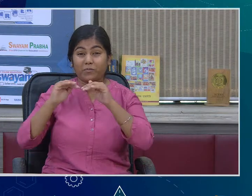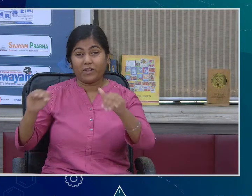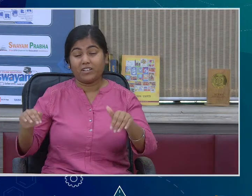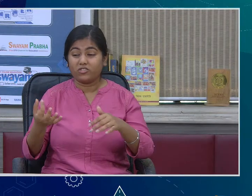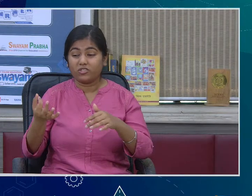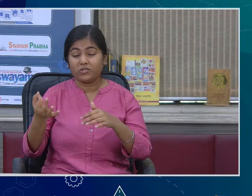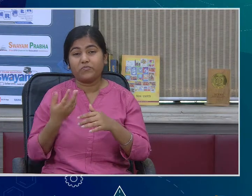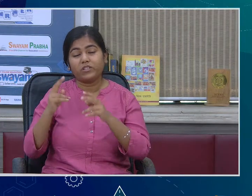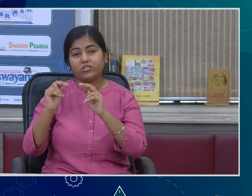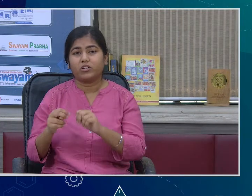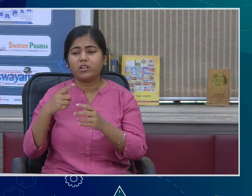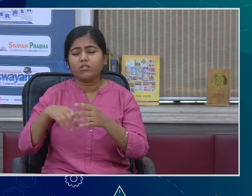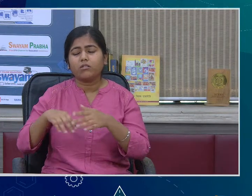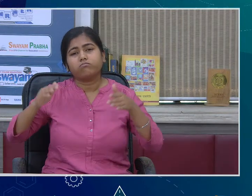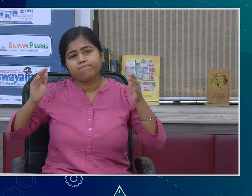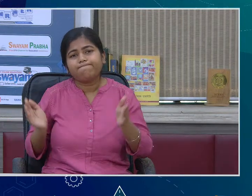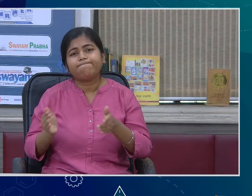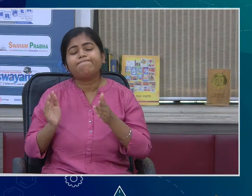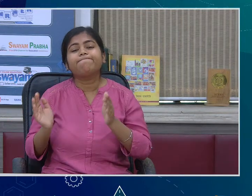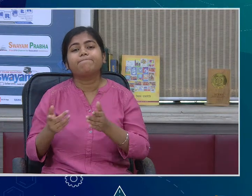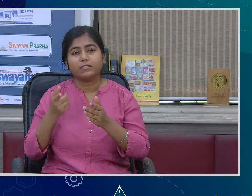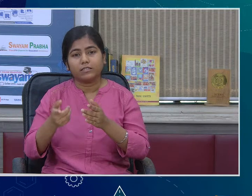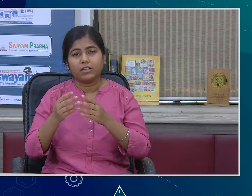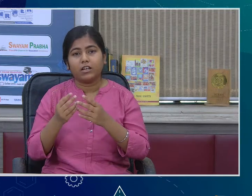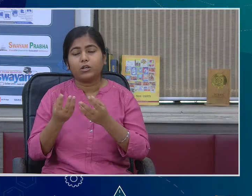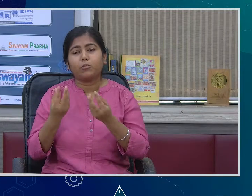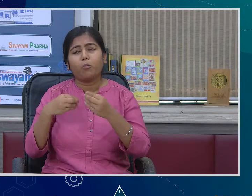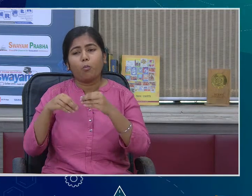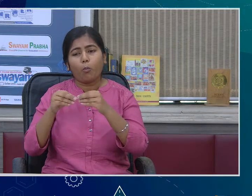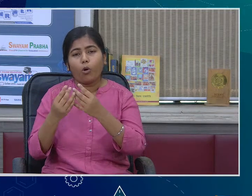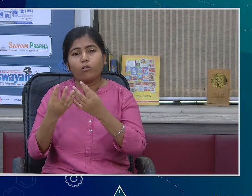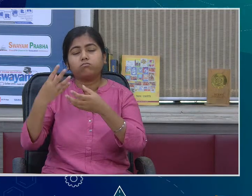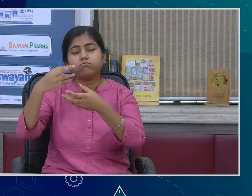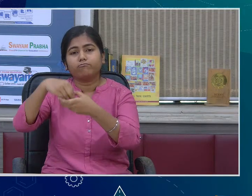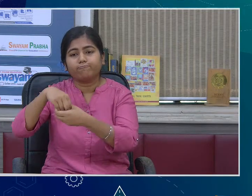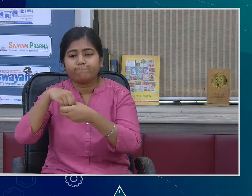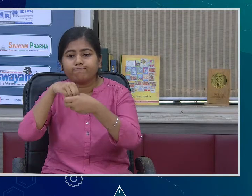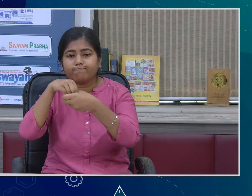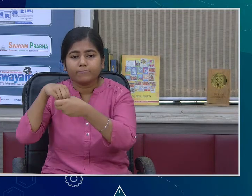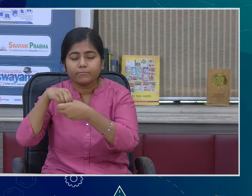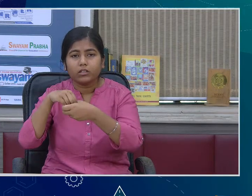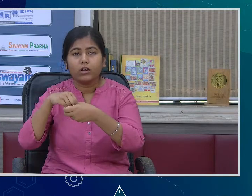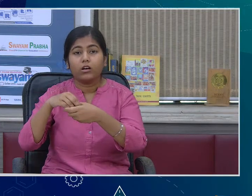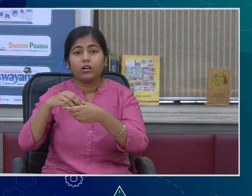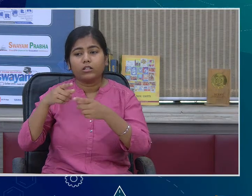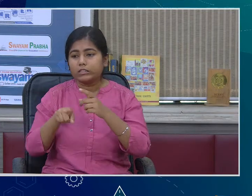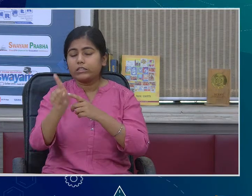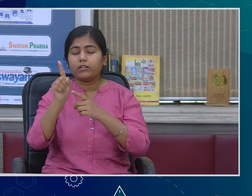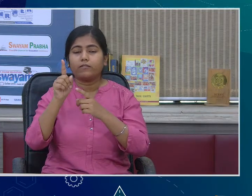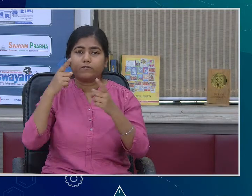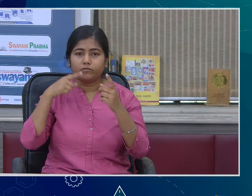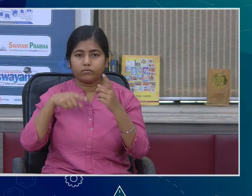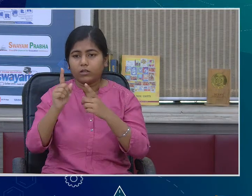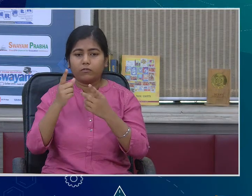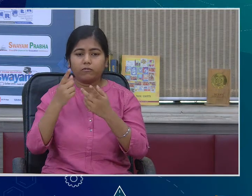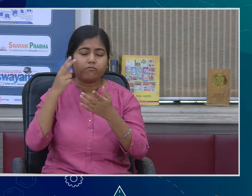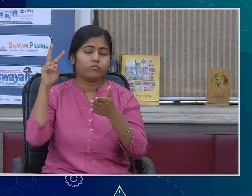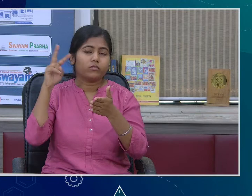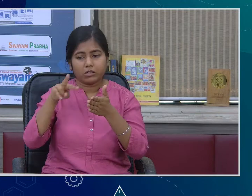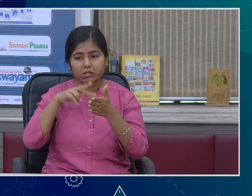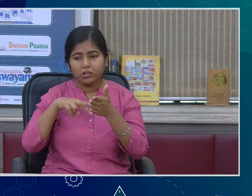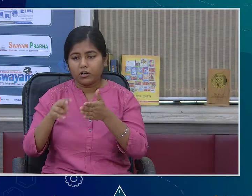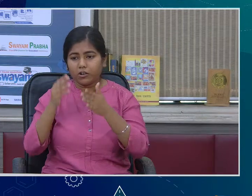needs, encourage them to engage them in a self-directed reading. So therefore,